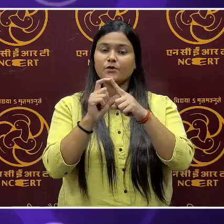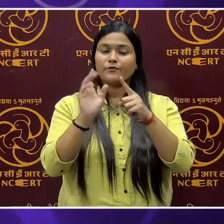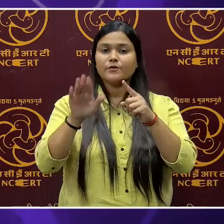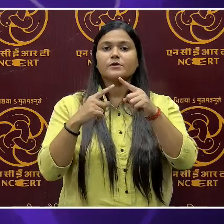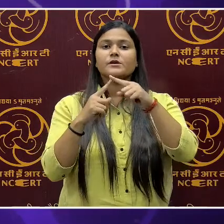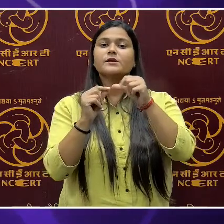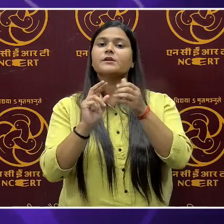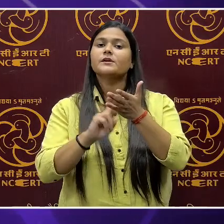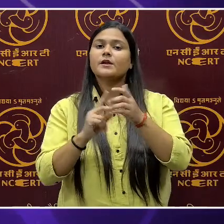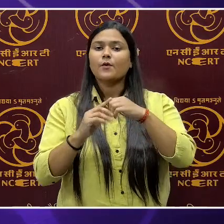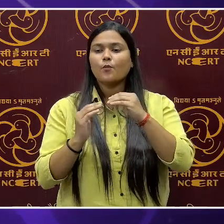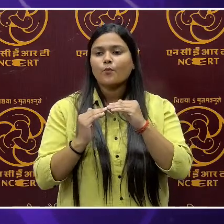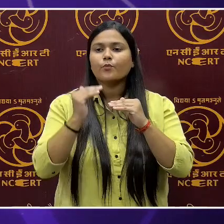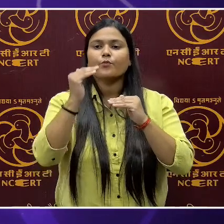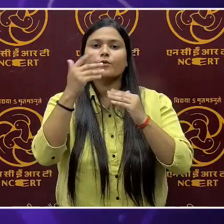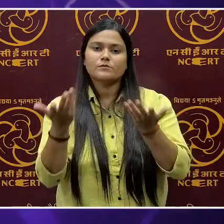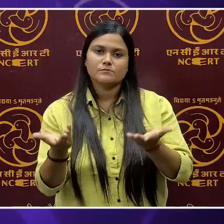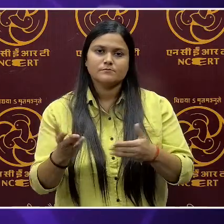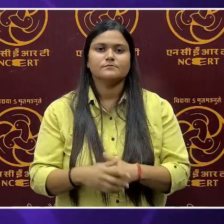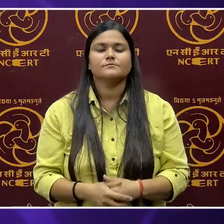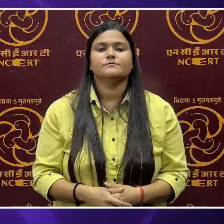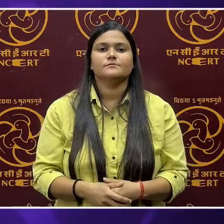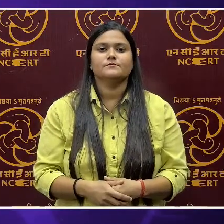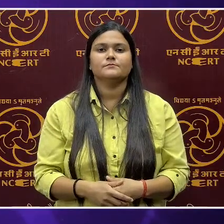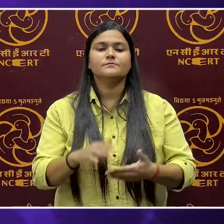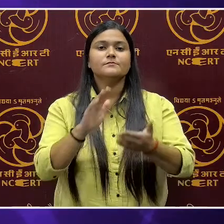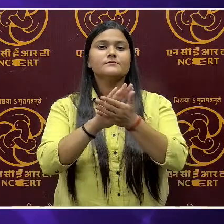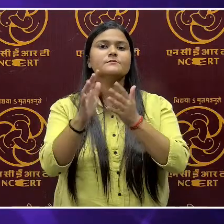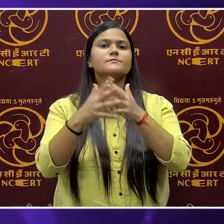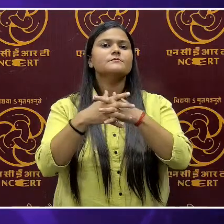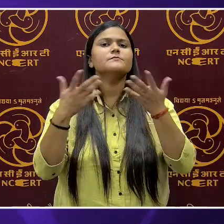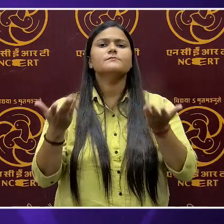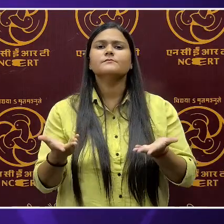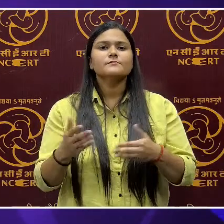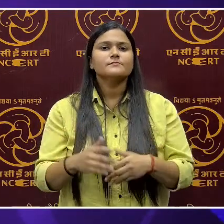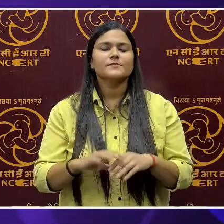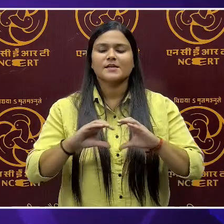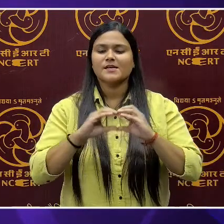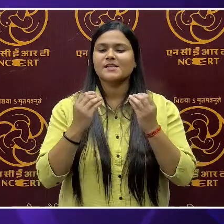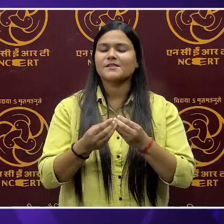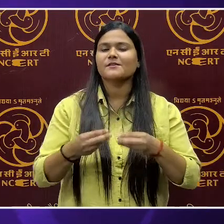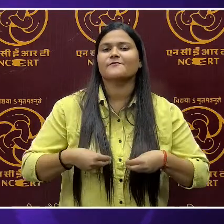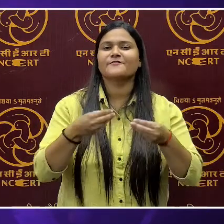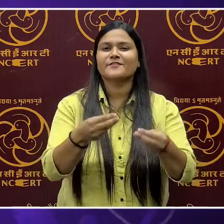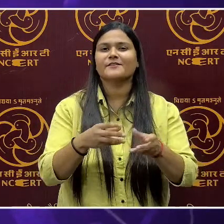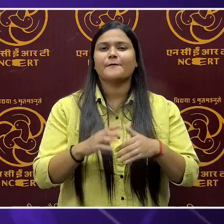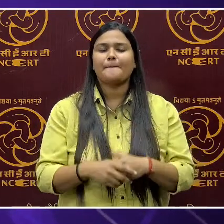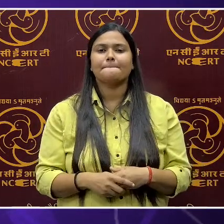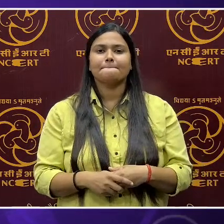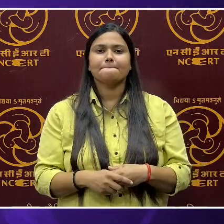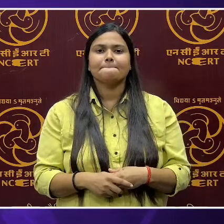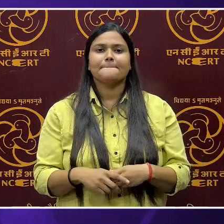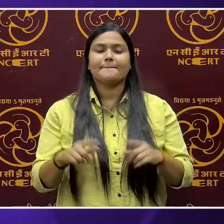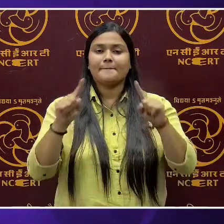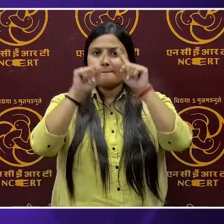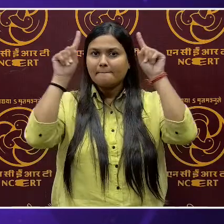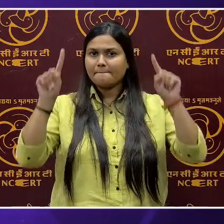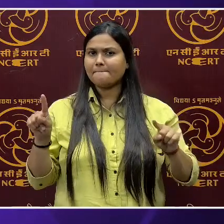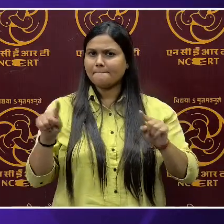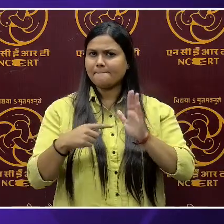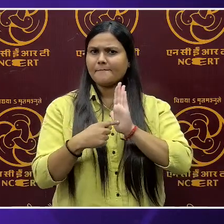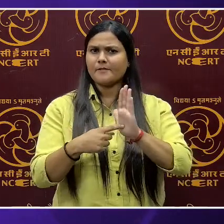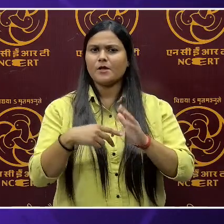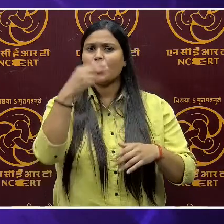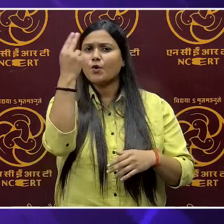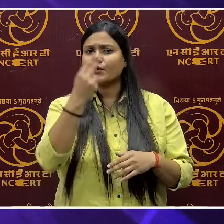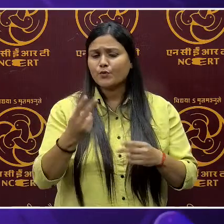Ma'am, would you like to give some homework? Yes, what is a class without homework? So for our students, we have this homework: draw